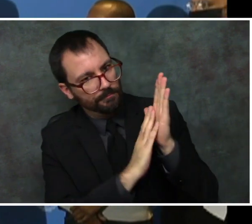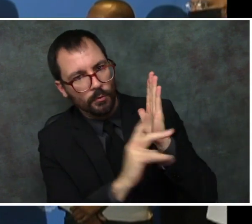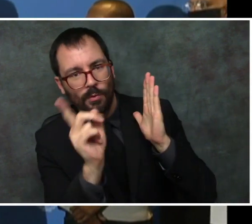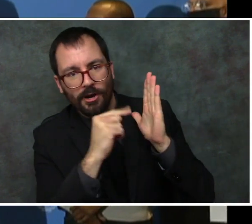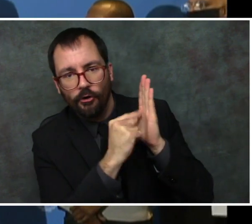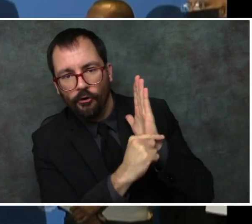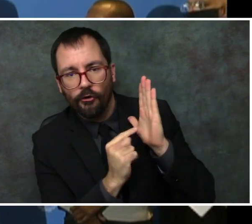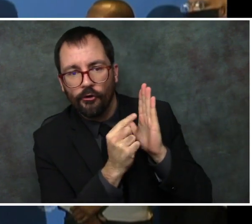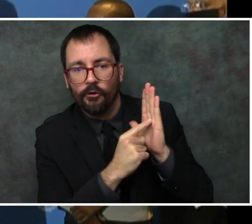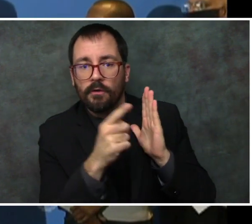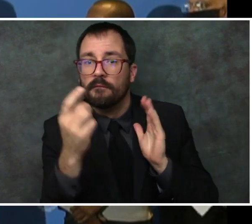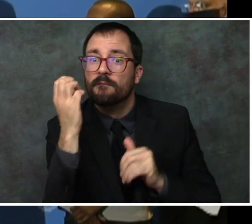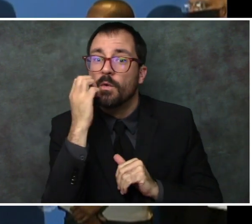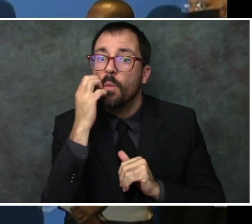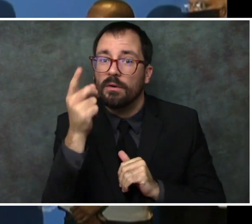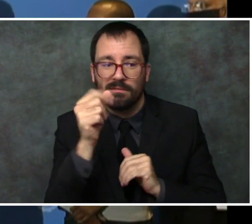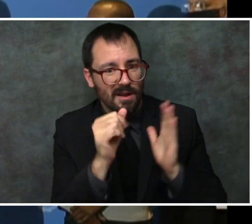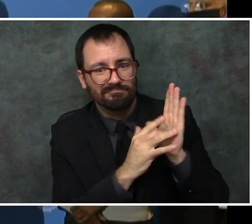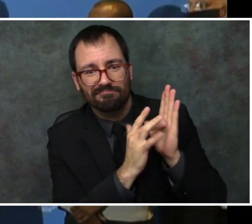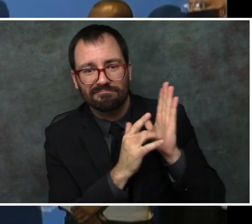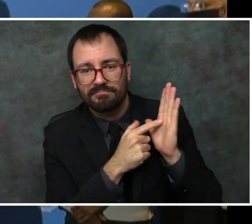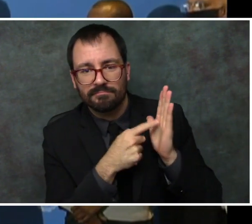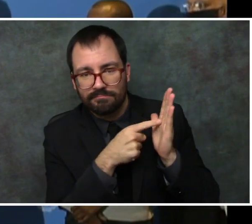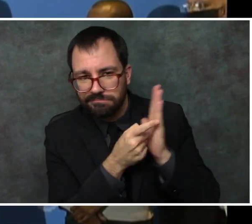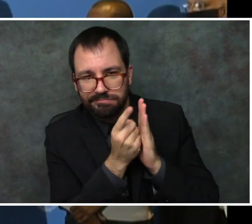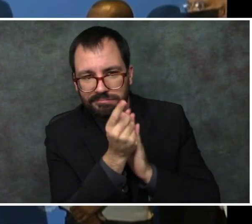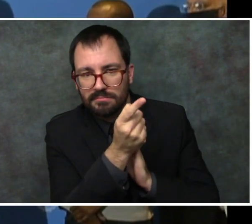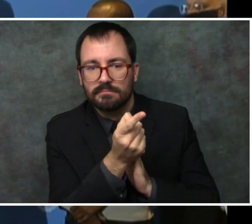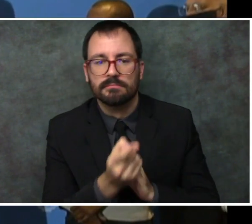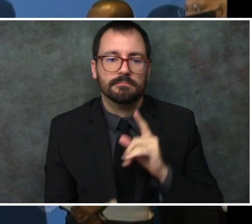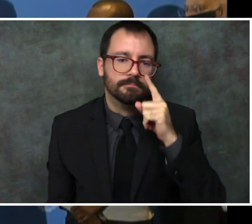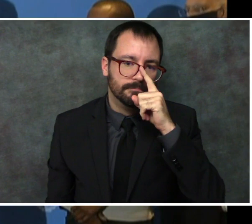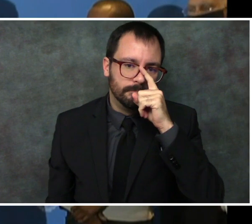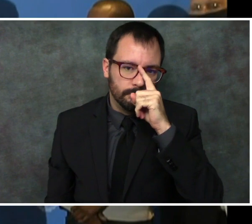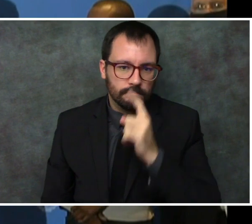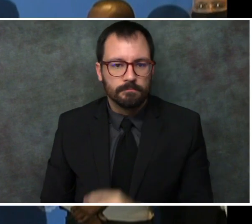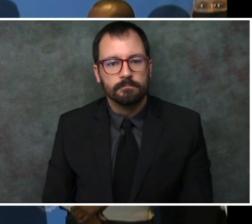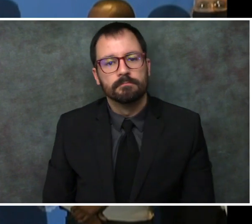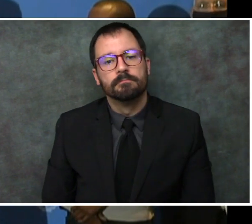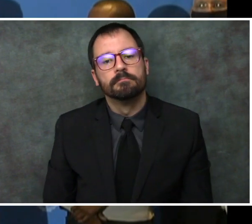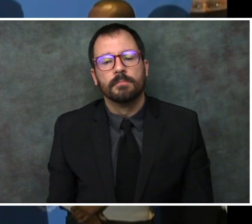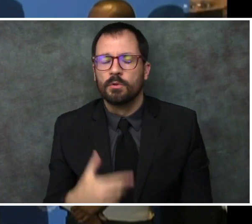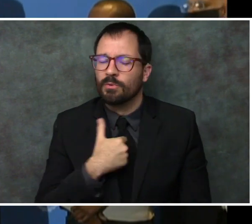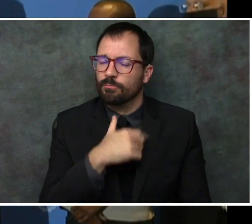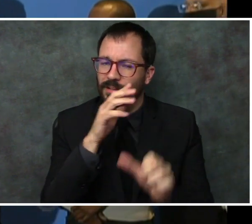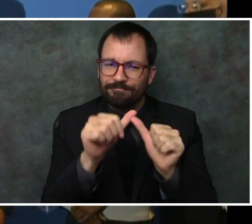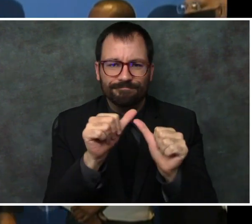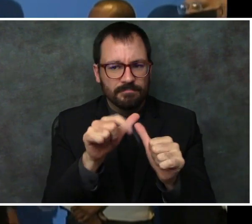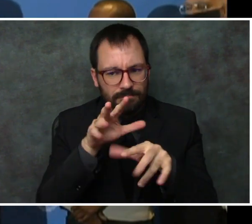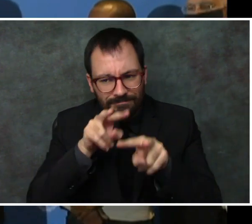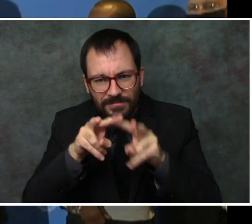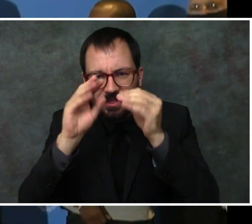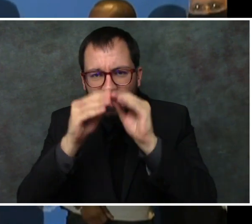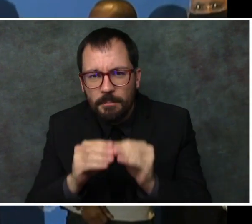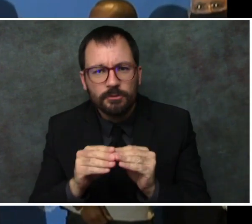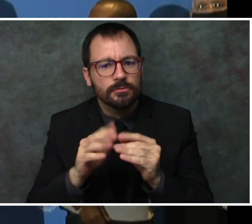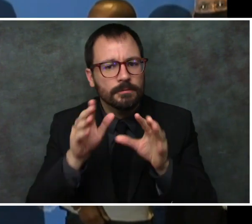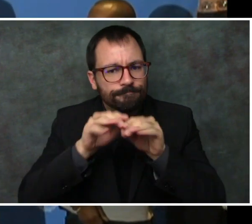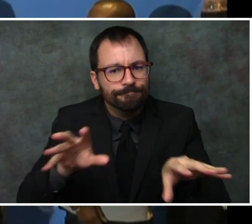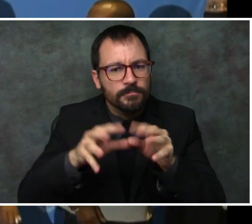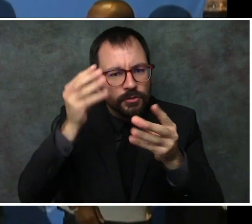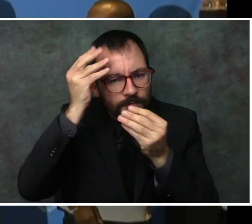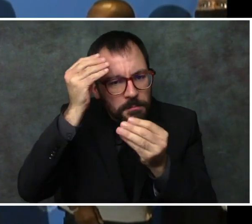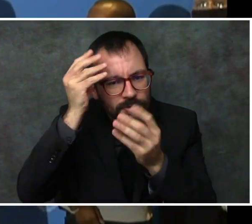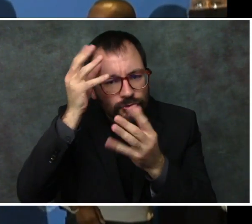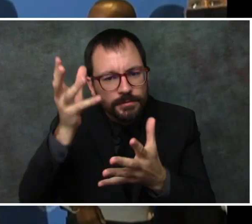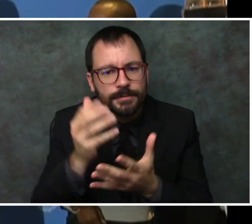testing locations where you are at that moment will be on the map. We're going to continue to monitor and share the data.